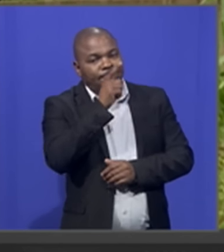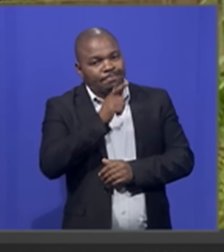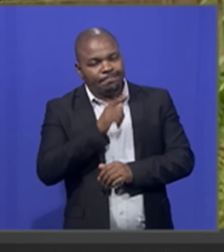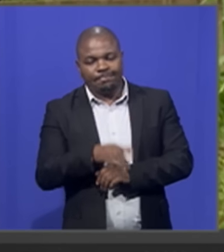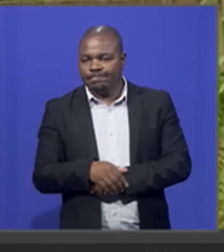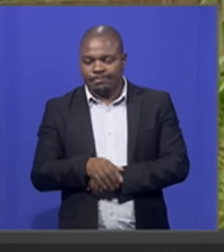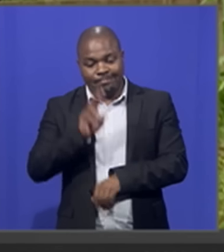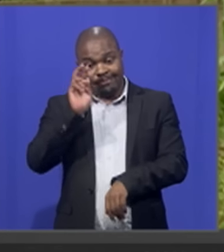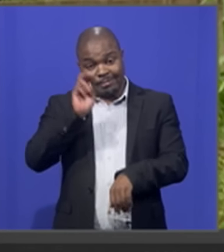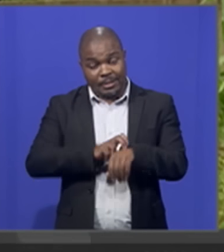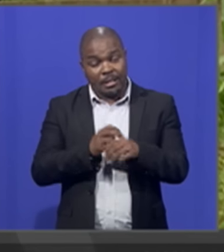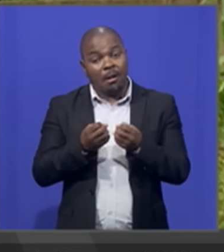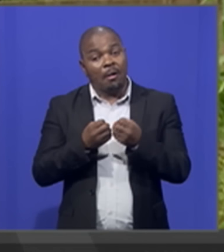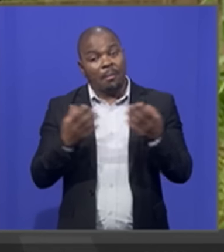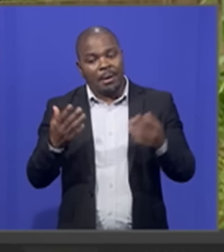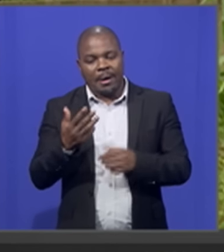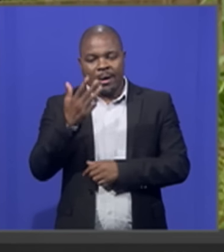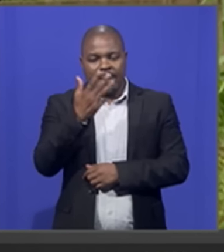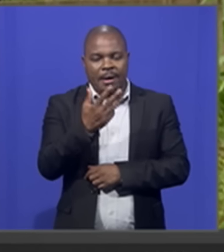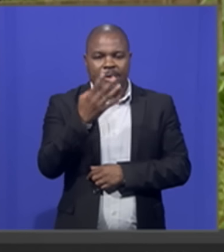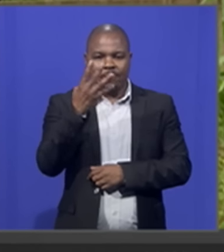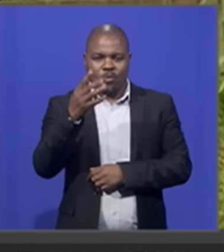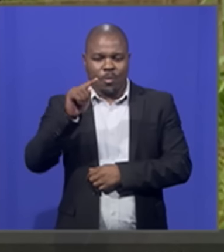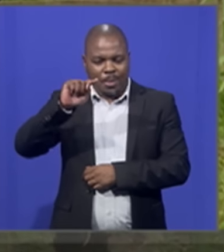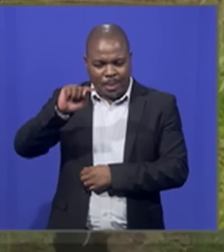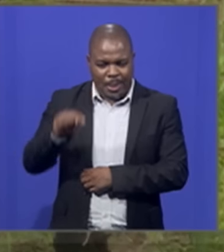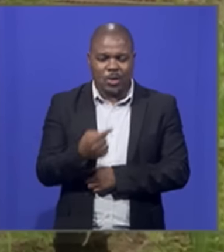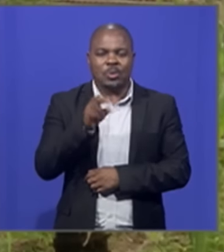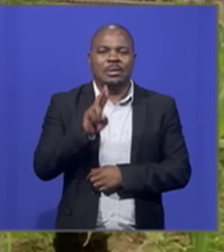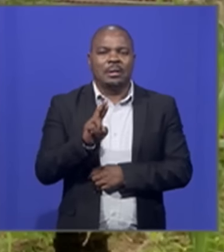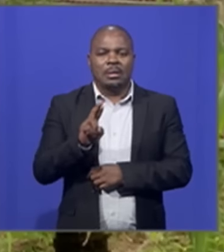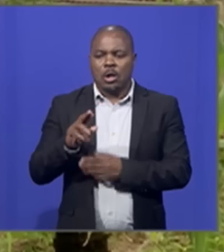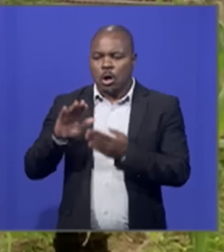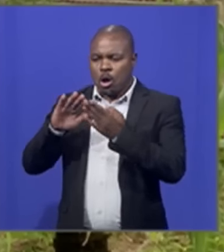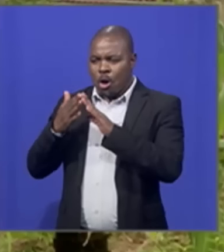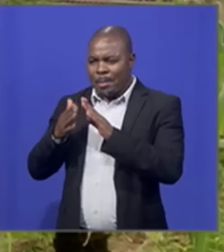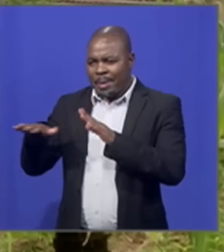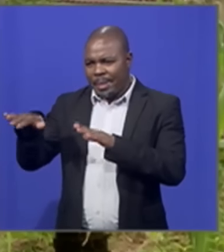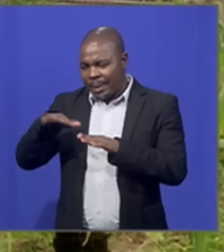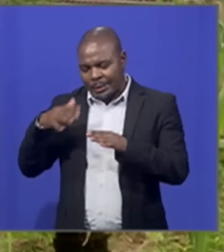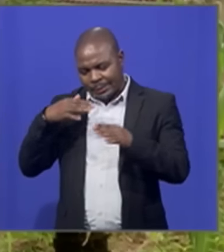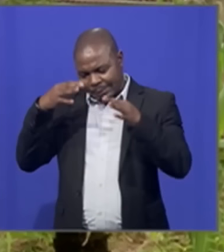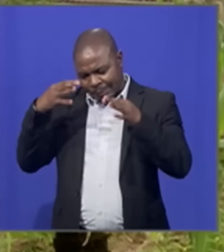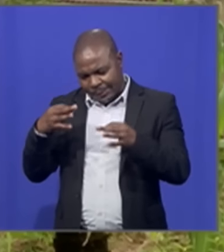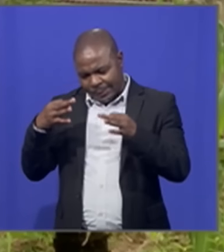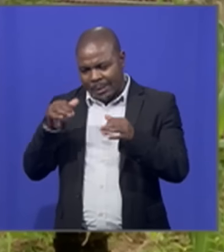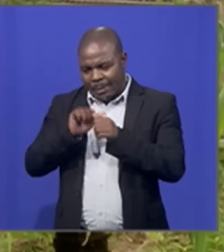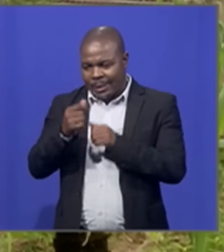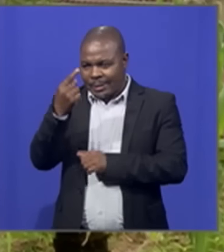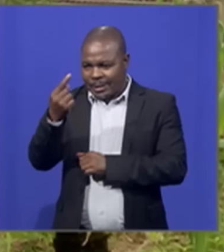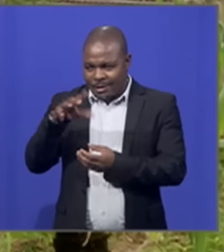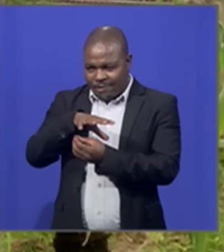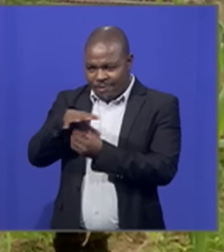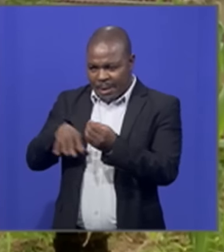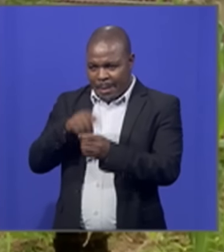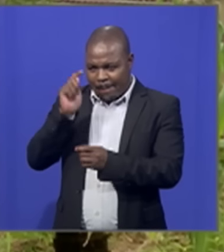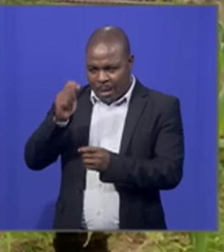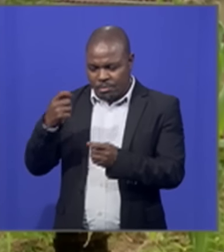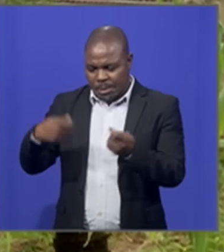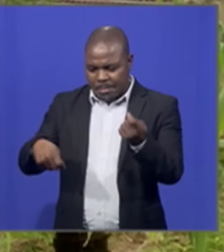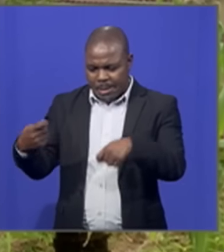gore go tlhokega mašeleng a go balela go 94,000 rand. Pelo ka motse re ile ra fitlhelela kwano gore lapa ka lapa go